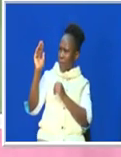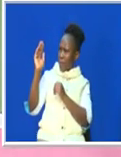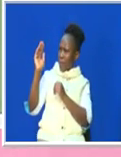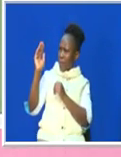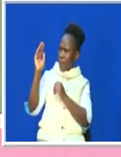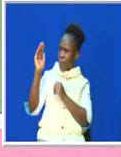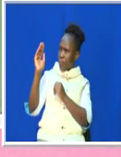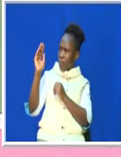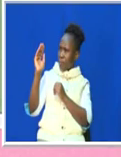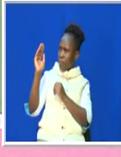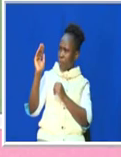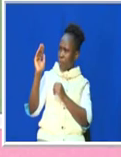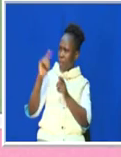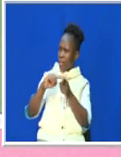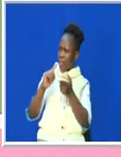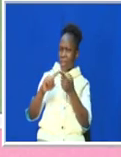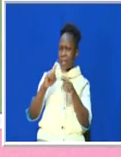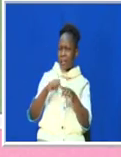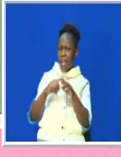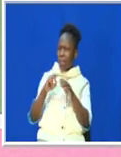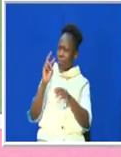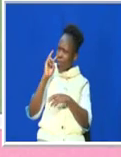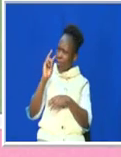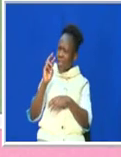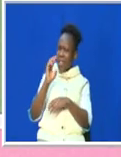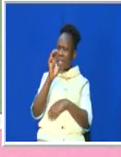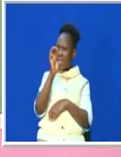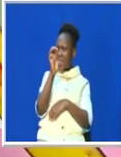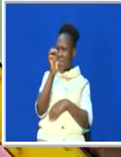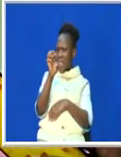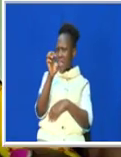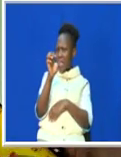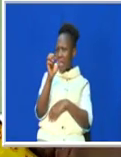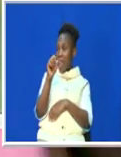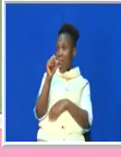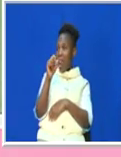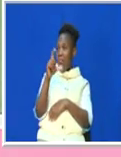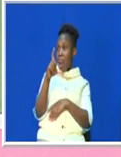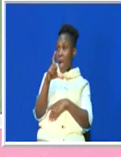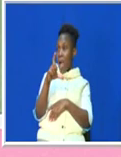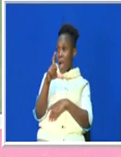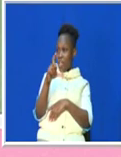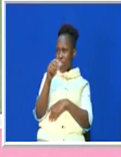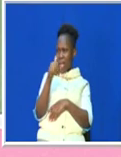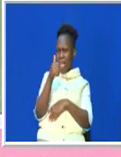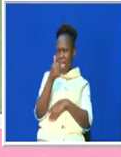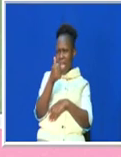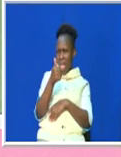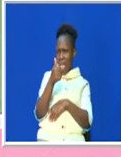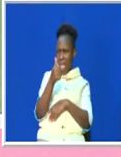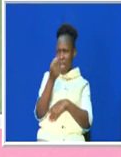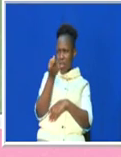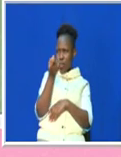Bottle E is the largest, while bottle A is